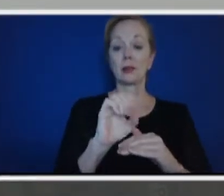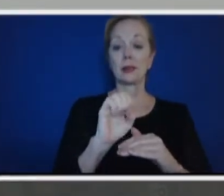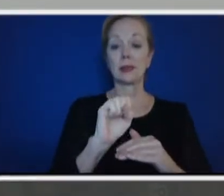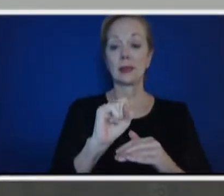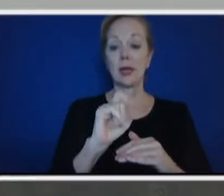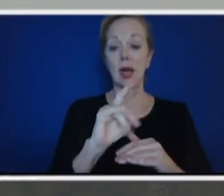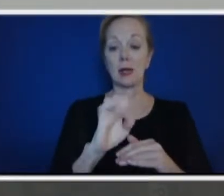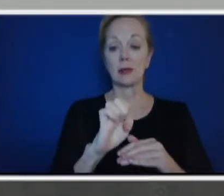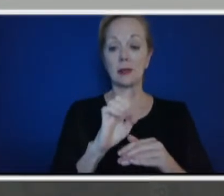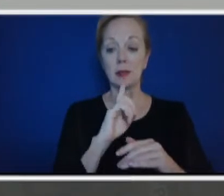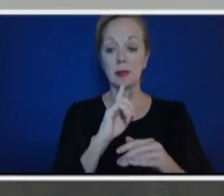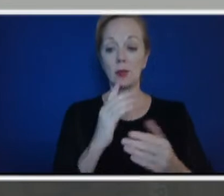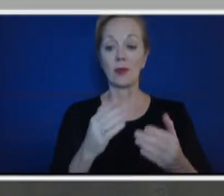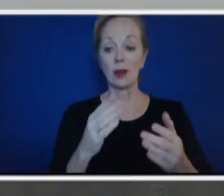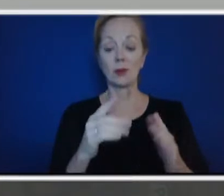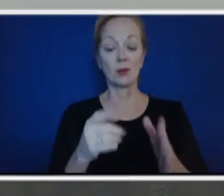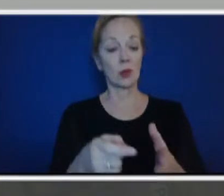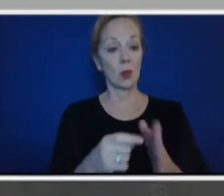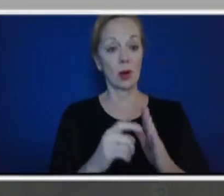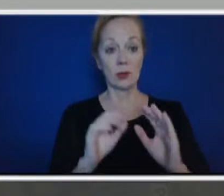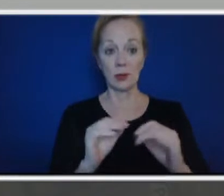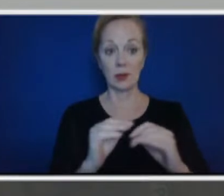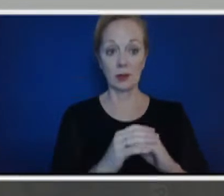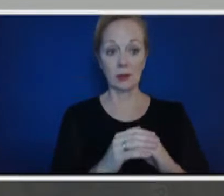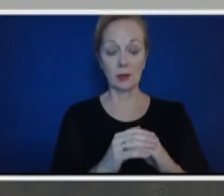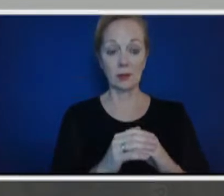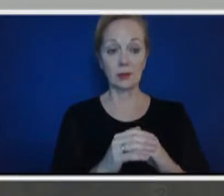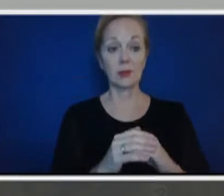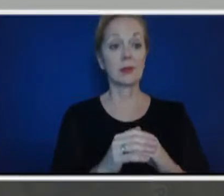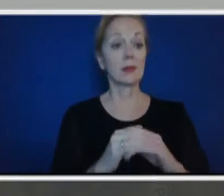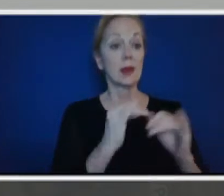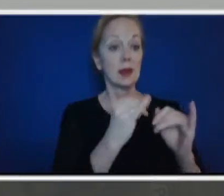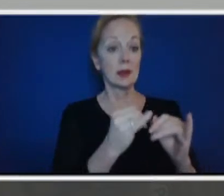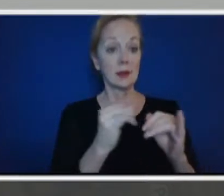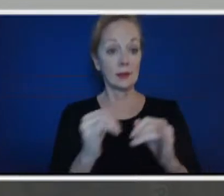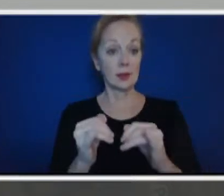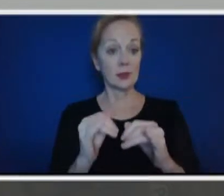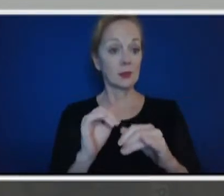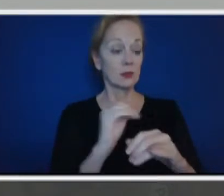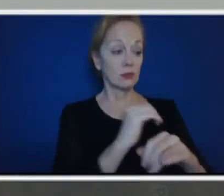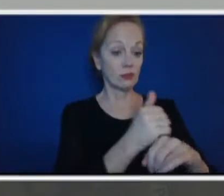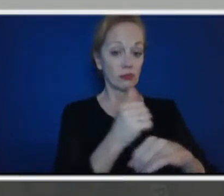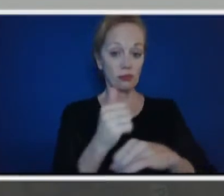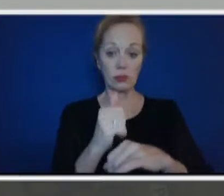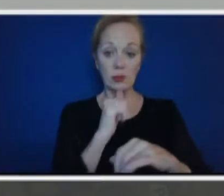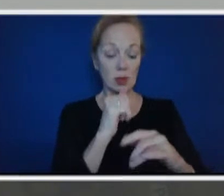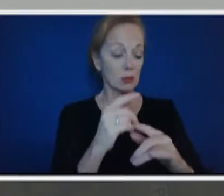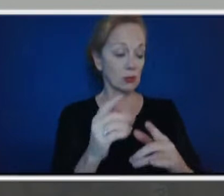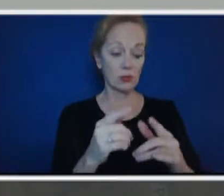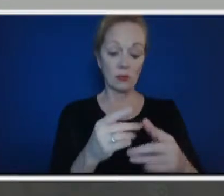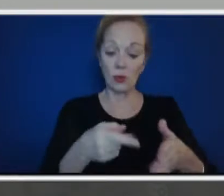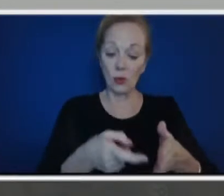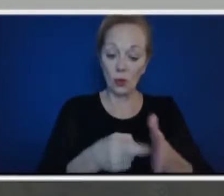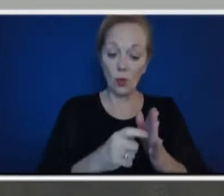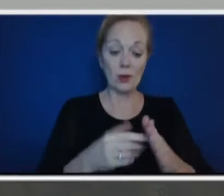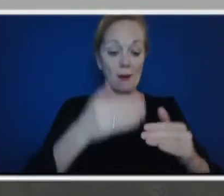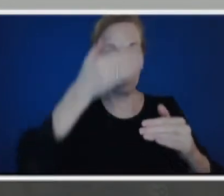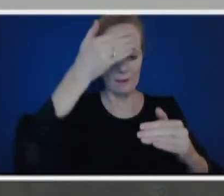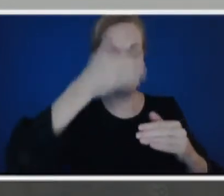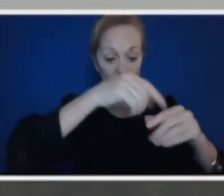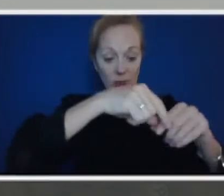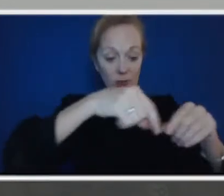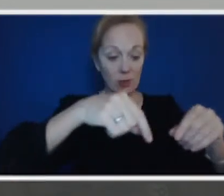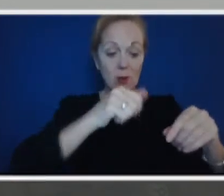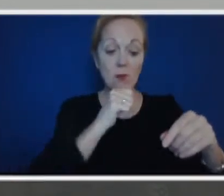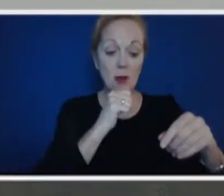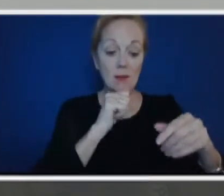provided or required, Individual units also would not be required to have frontage on public or private streets. All units will be within